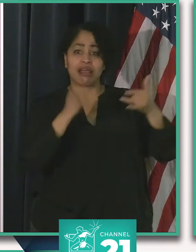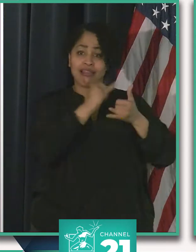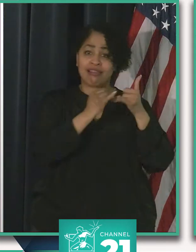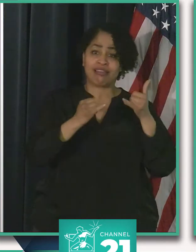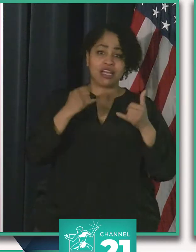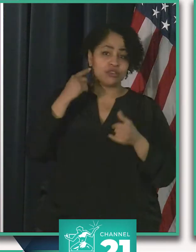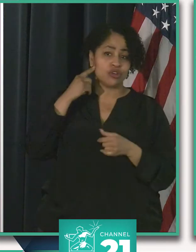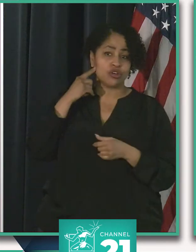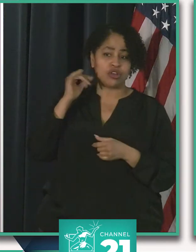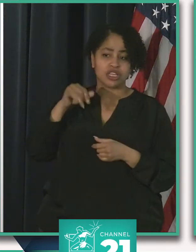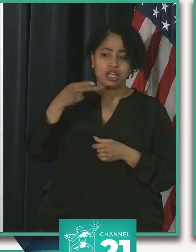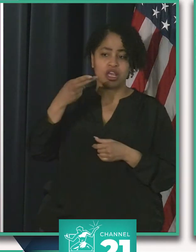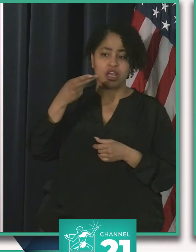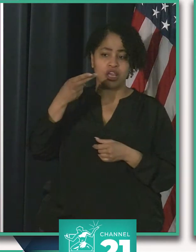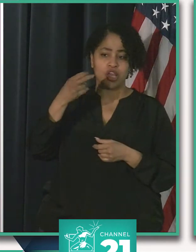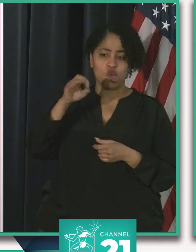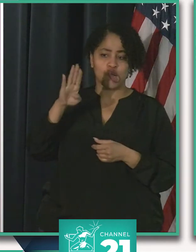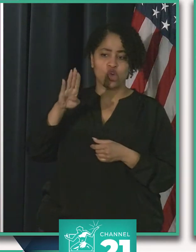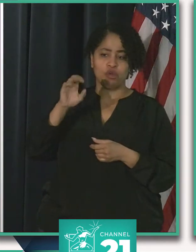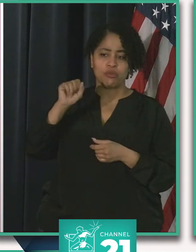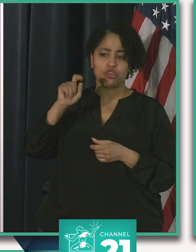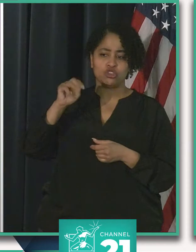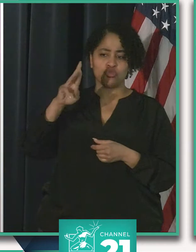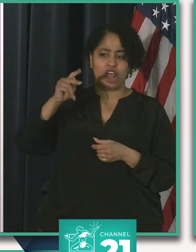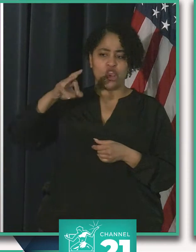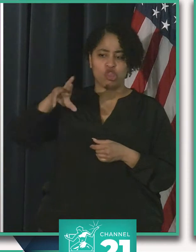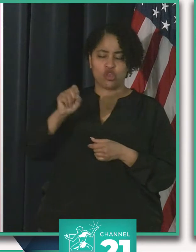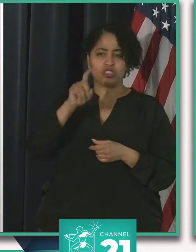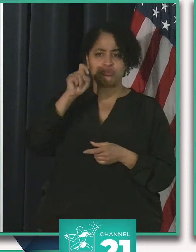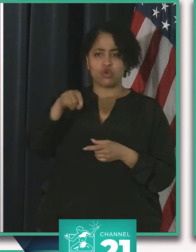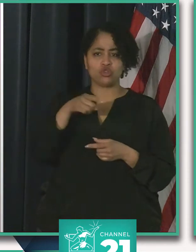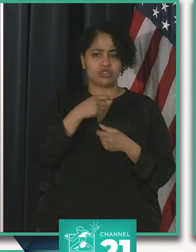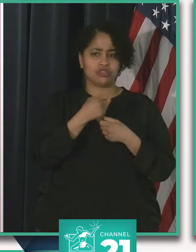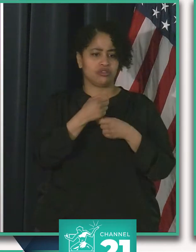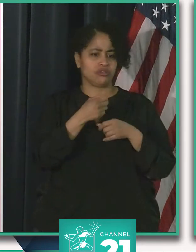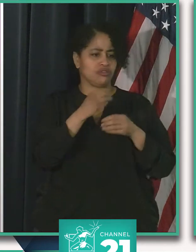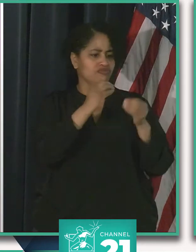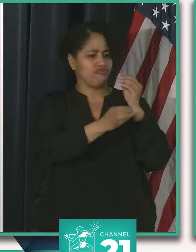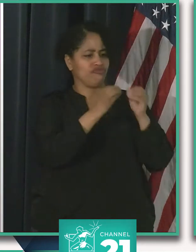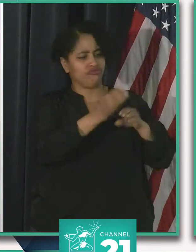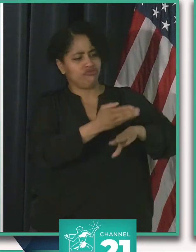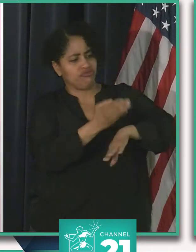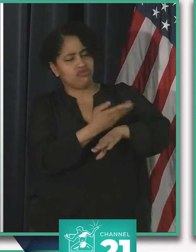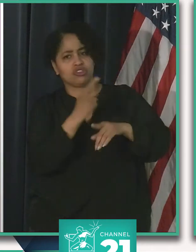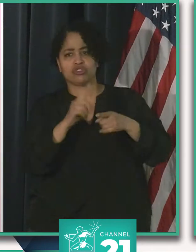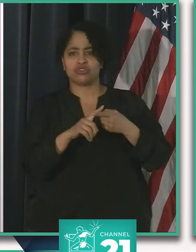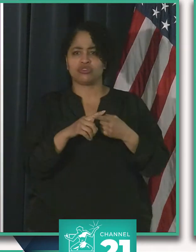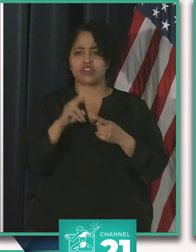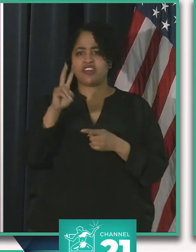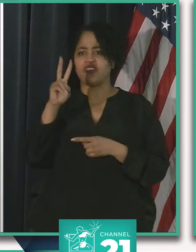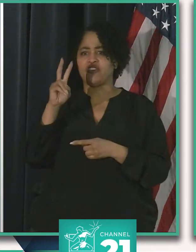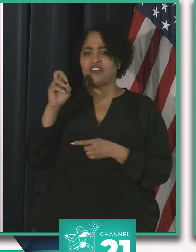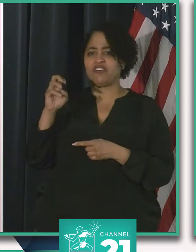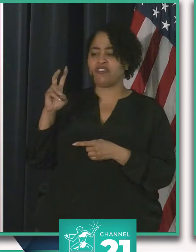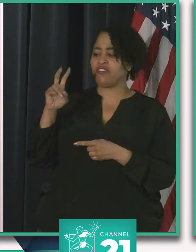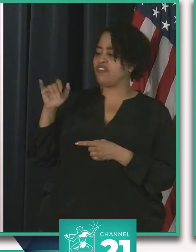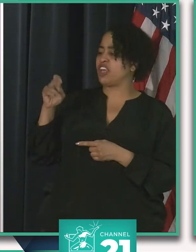that Herb Strathers was supposed to be turning it into some type of veterans home, but nothing's been done with